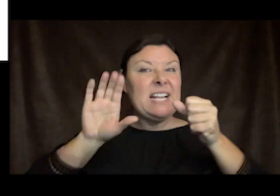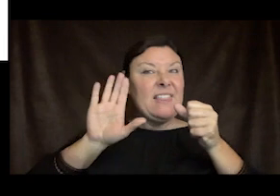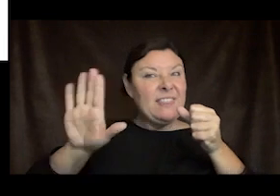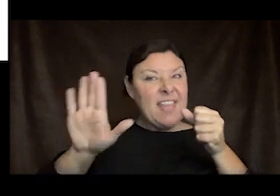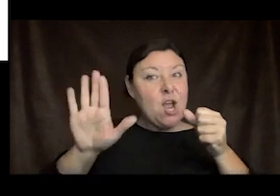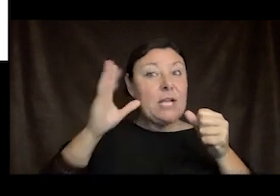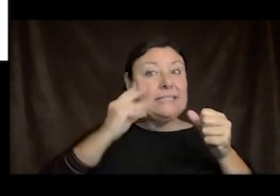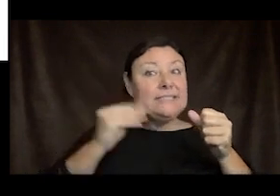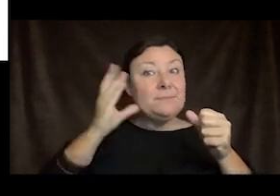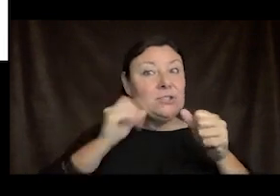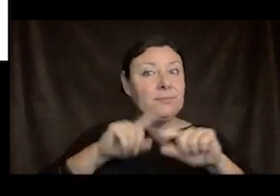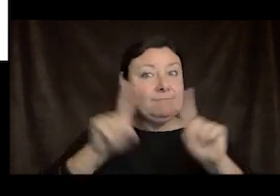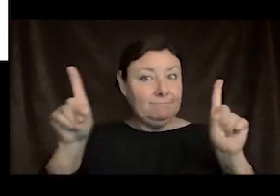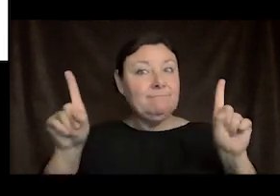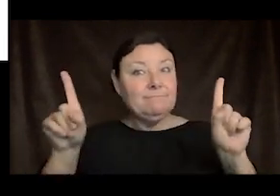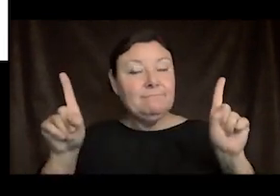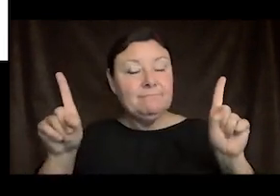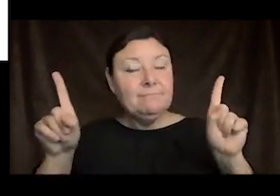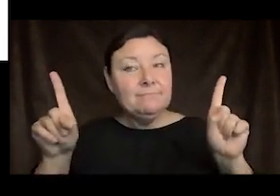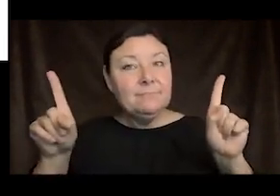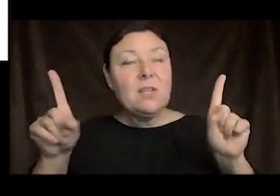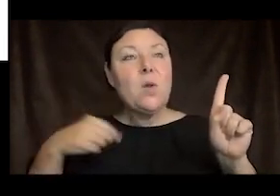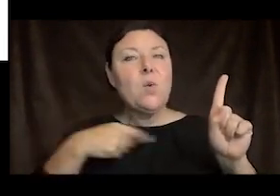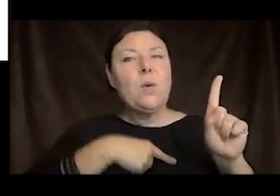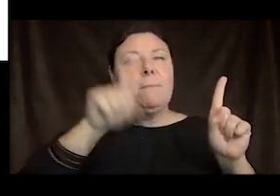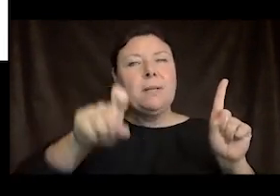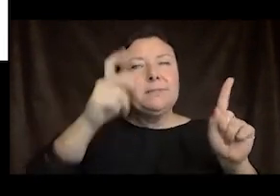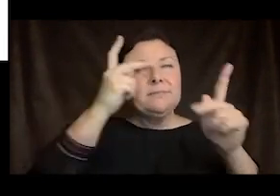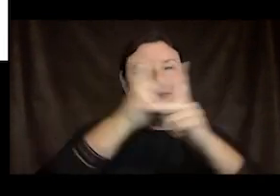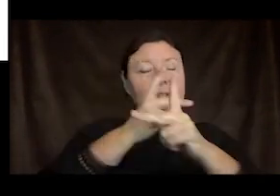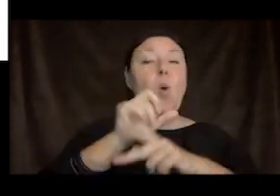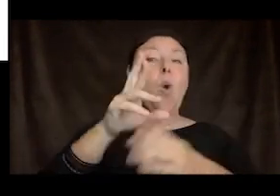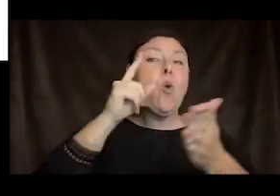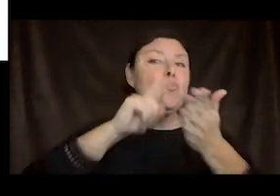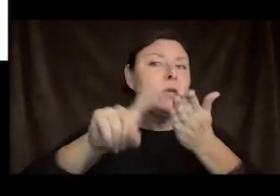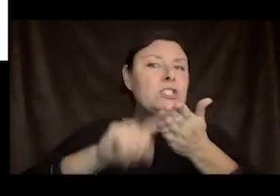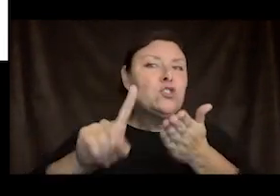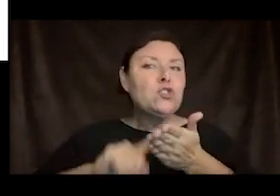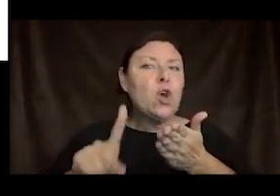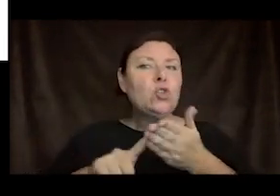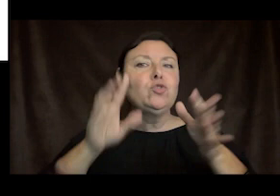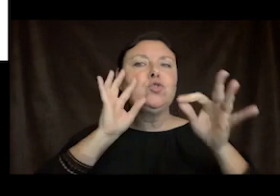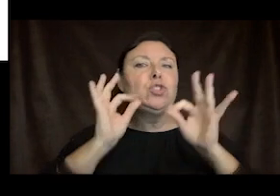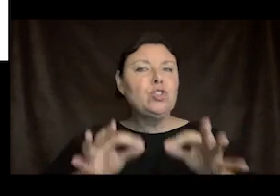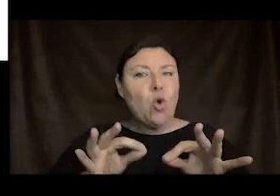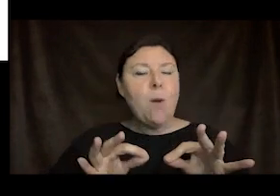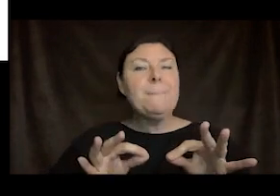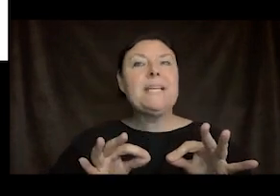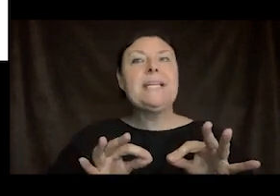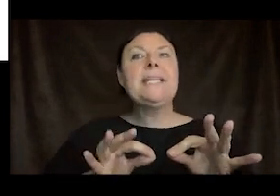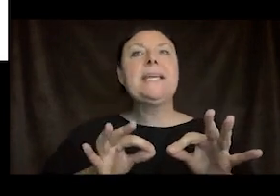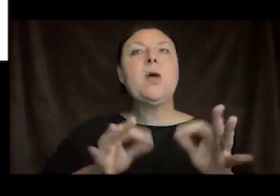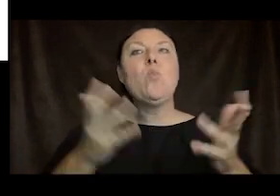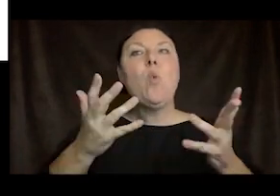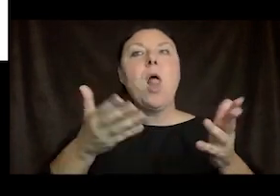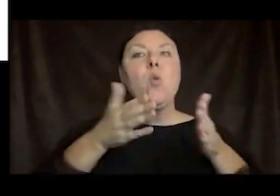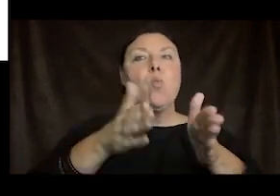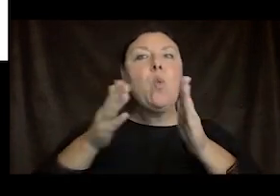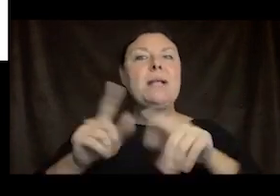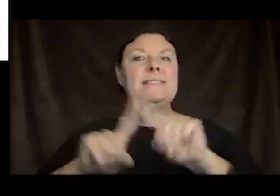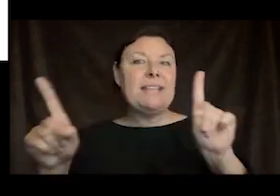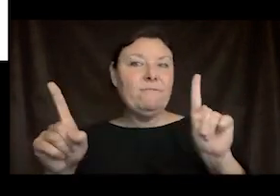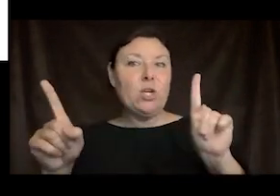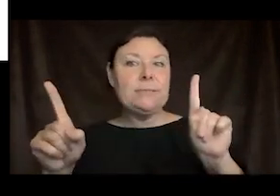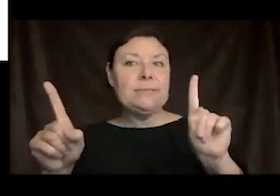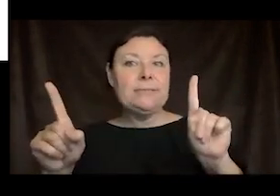experiences is to somehow figure out or do some research to determine what ways difference